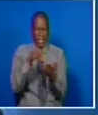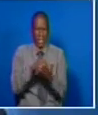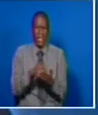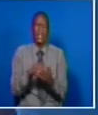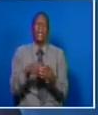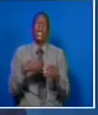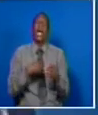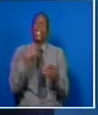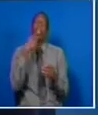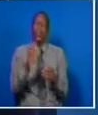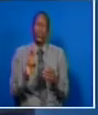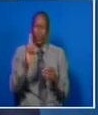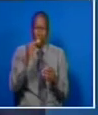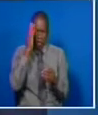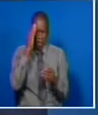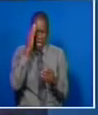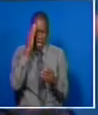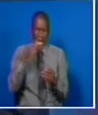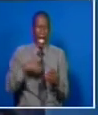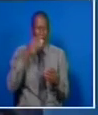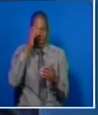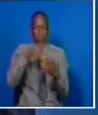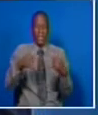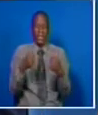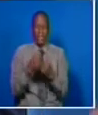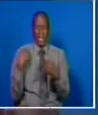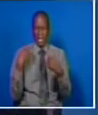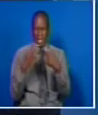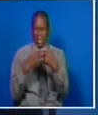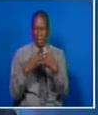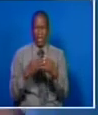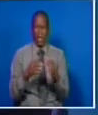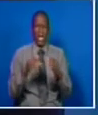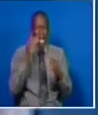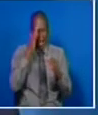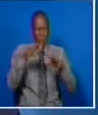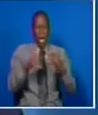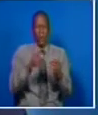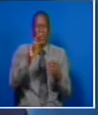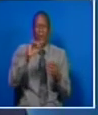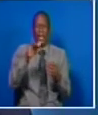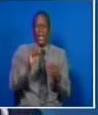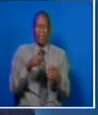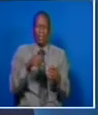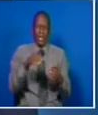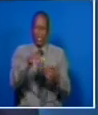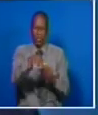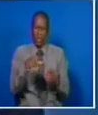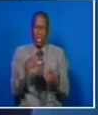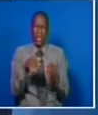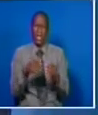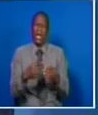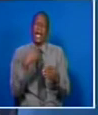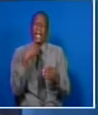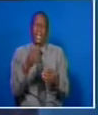And I told him, I know what is happening in Kibera. I know how NYS was being looted. And I said, the suspect